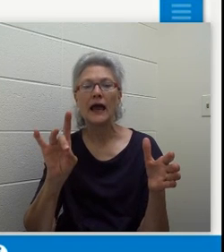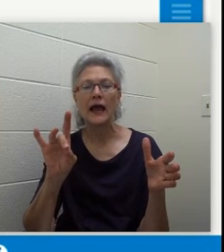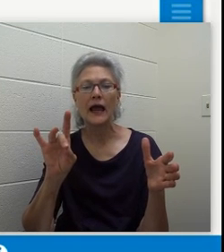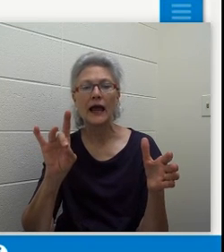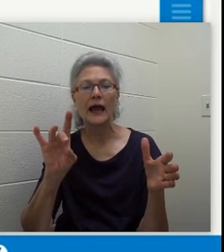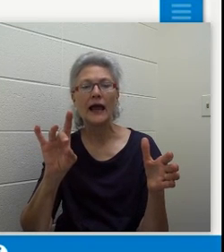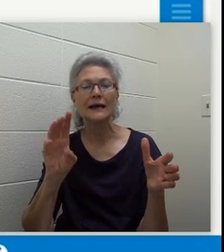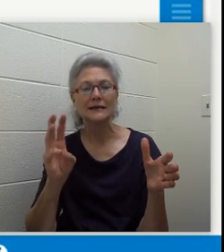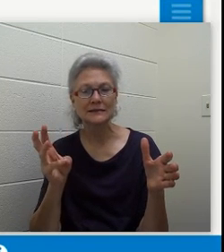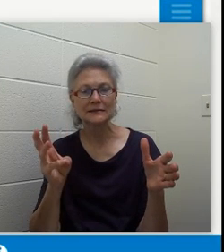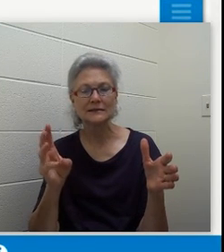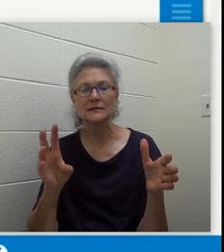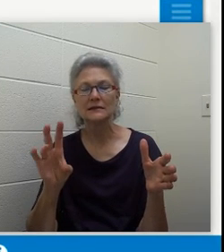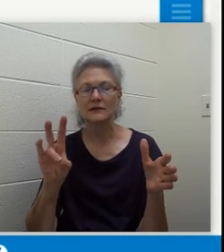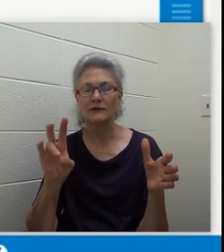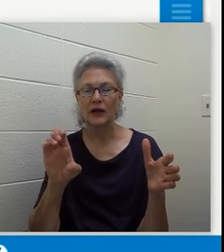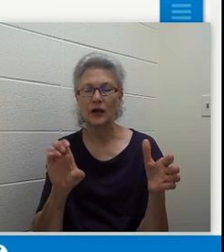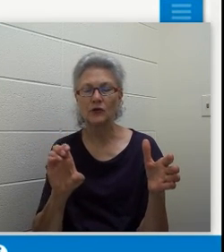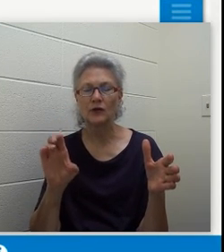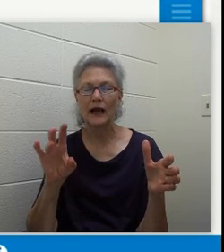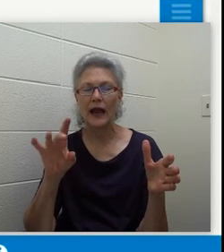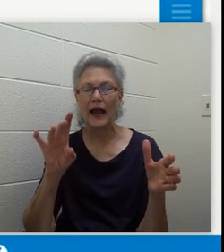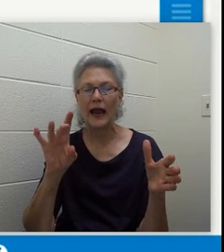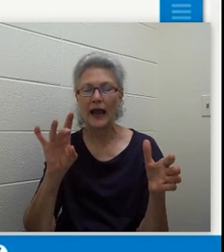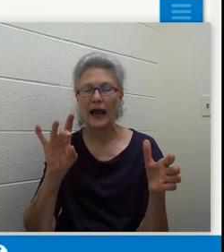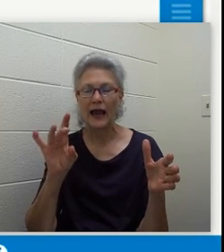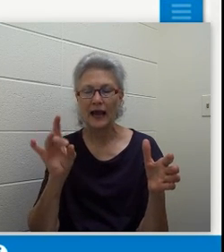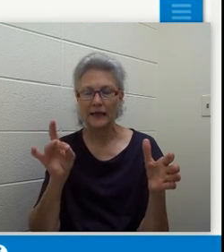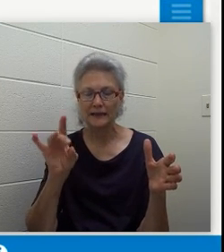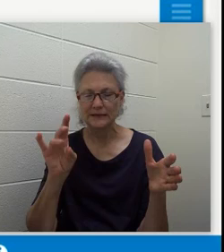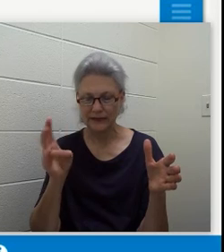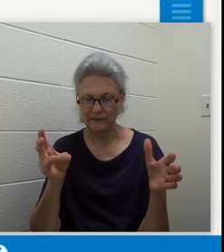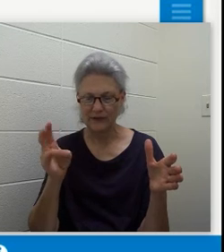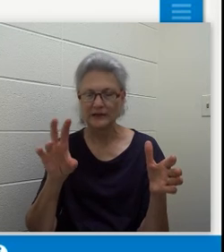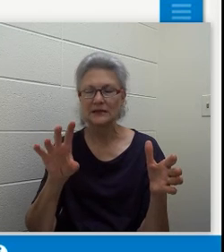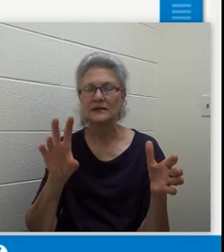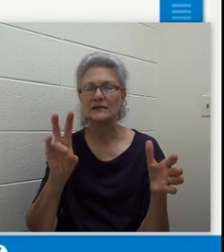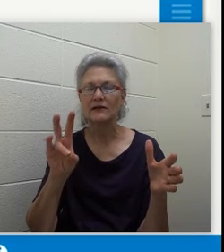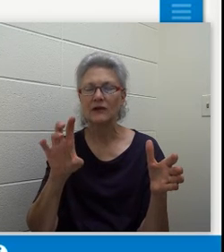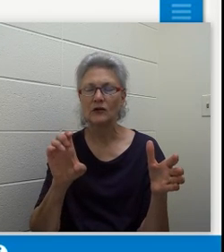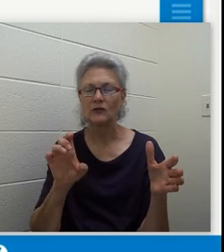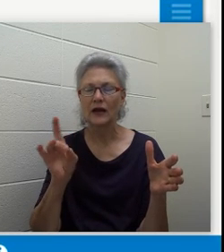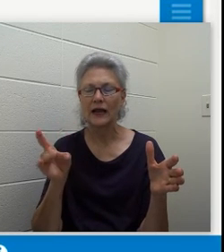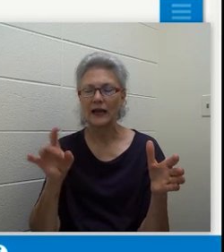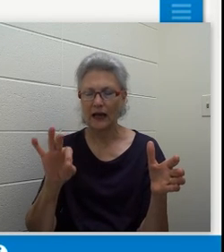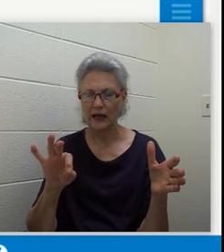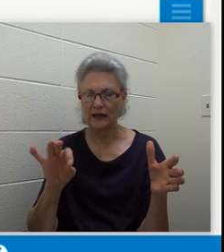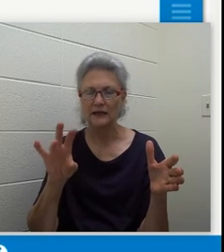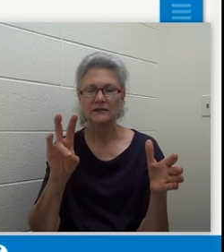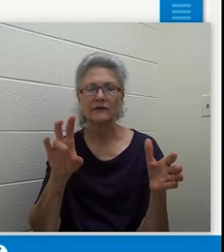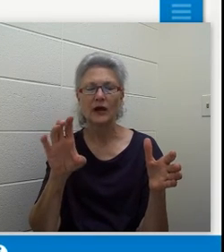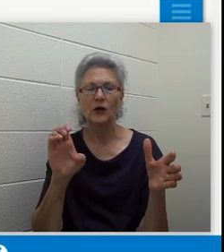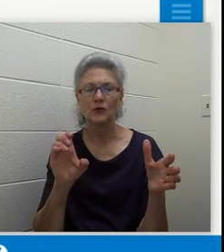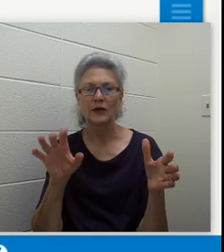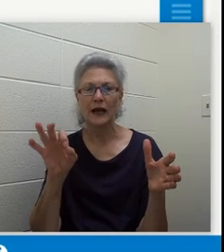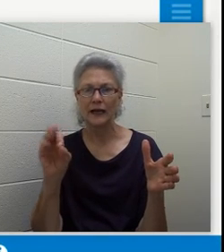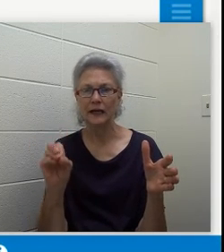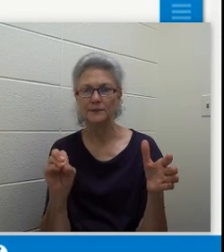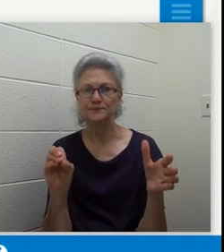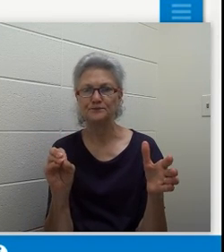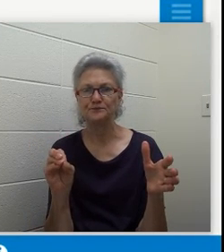786, 787, 788, 789,